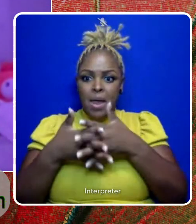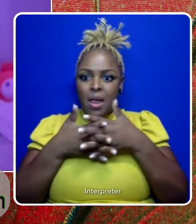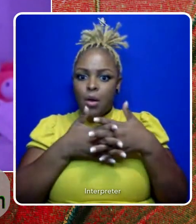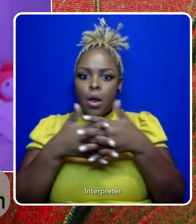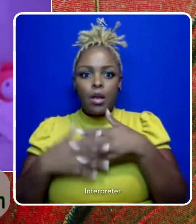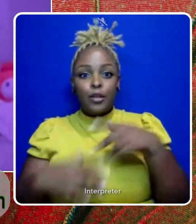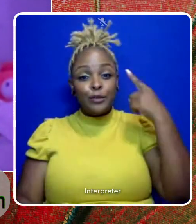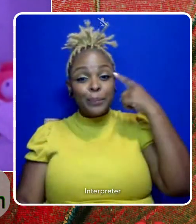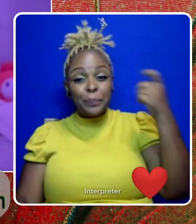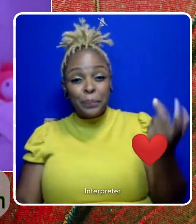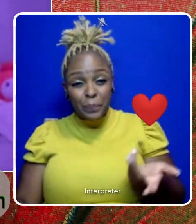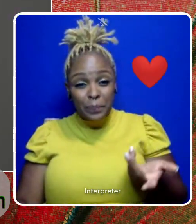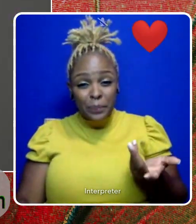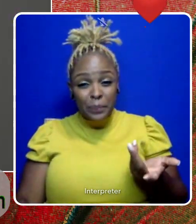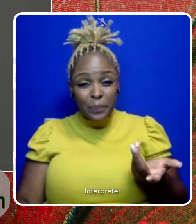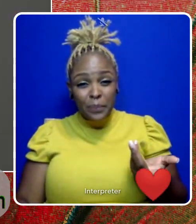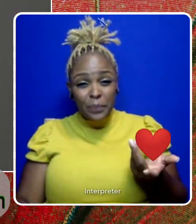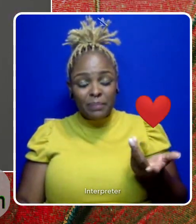Thank you.